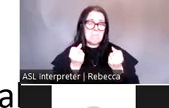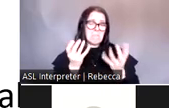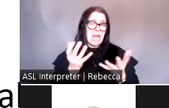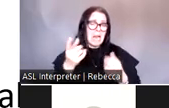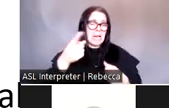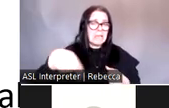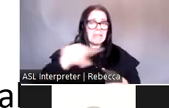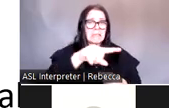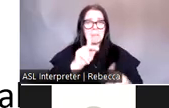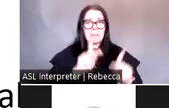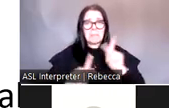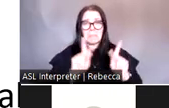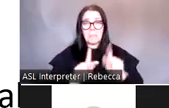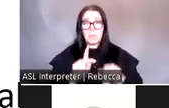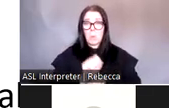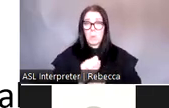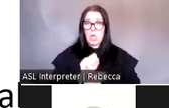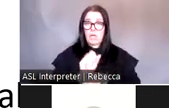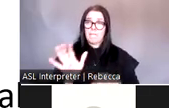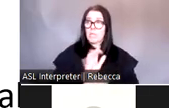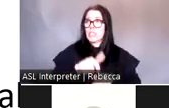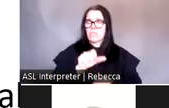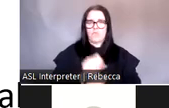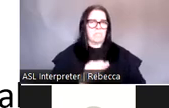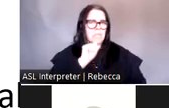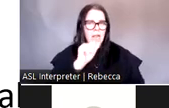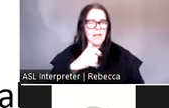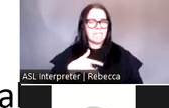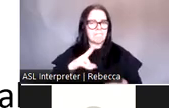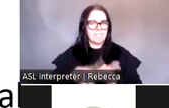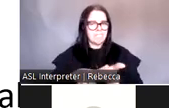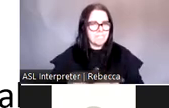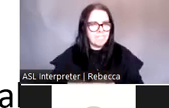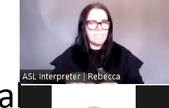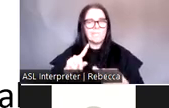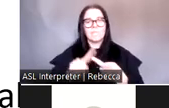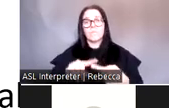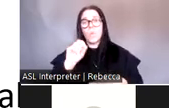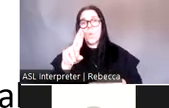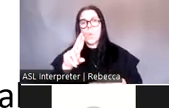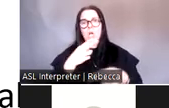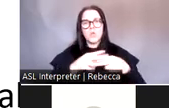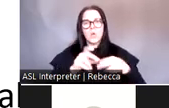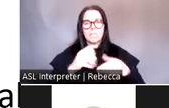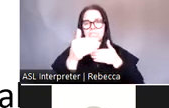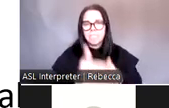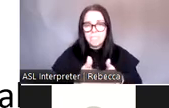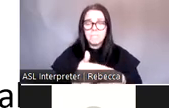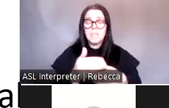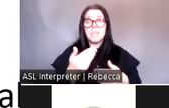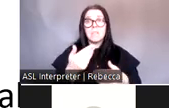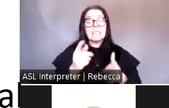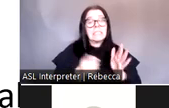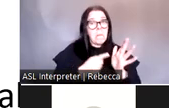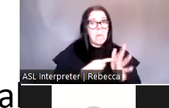more contract and short-term workers than there ever were before, either because they choose to work in that form or just because it is harder to